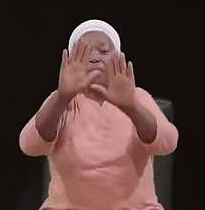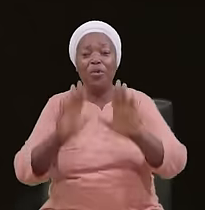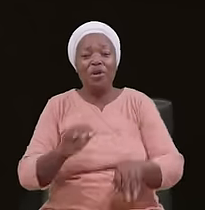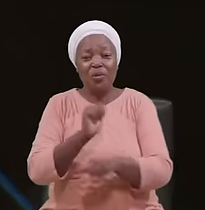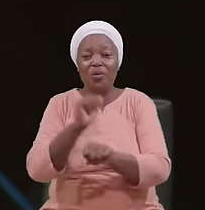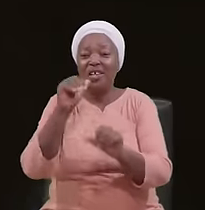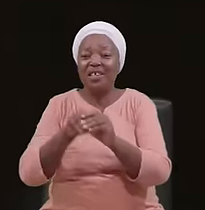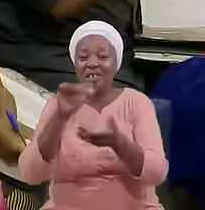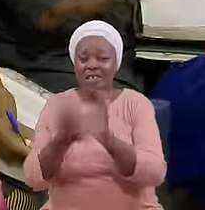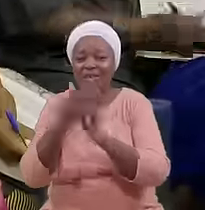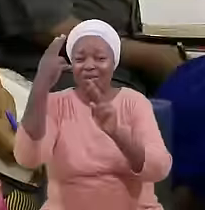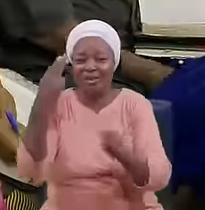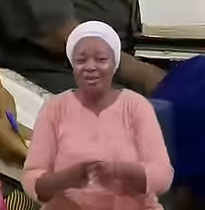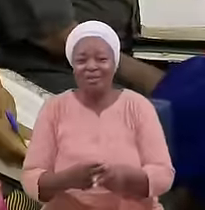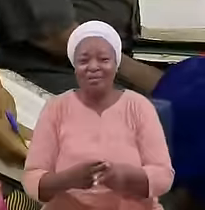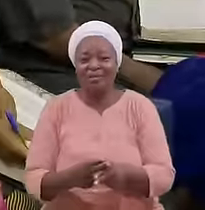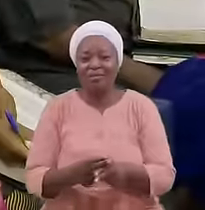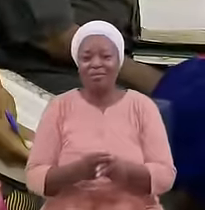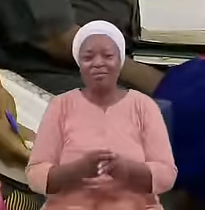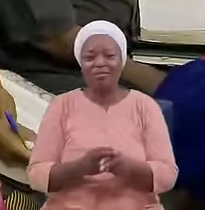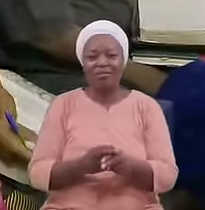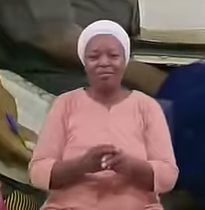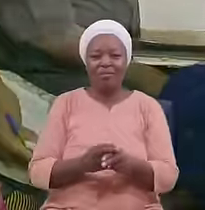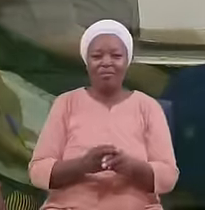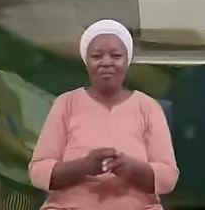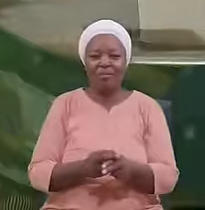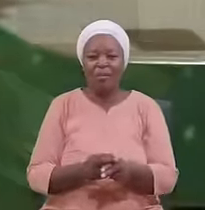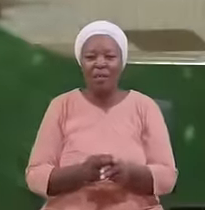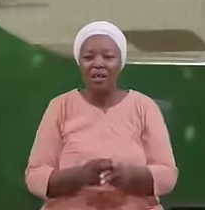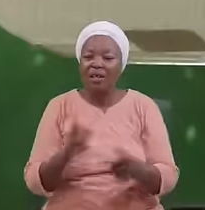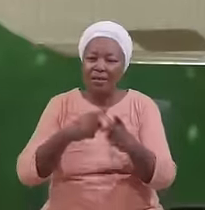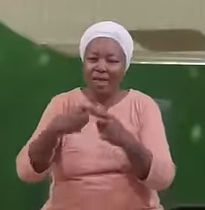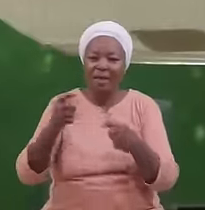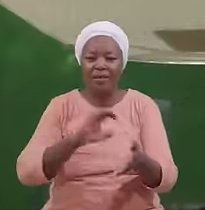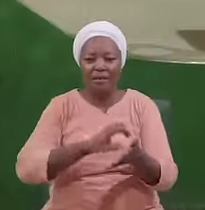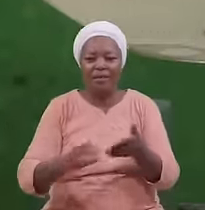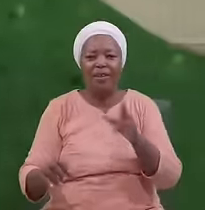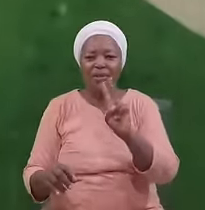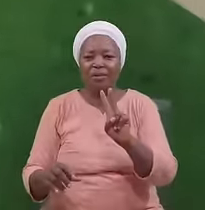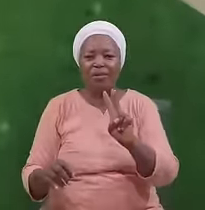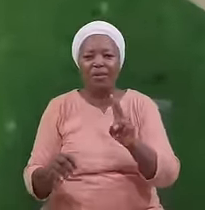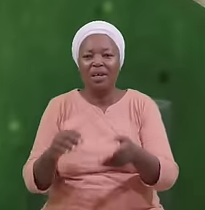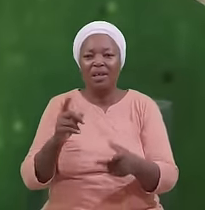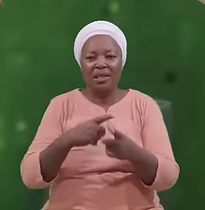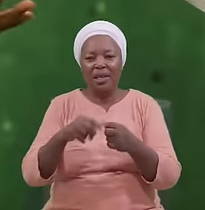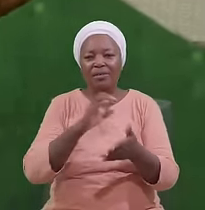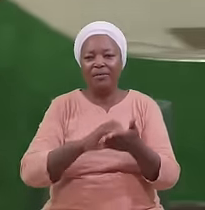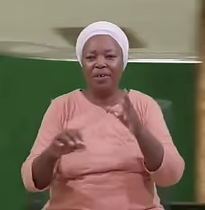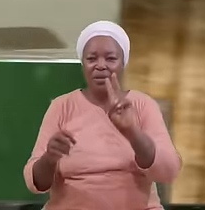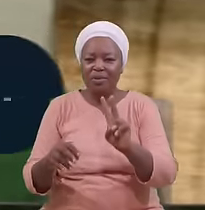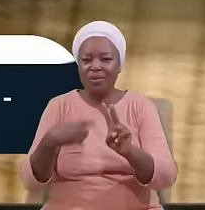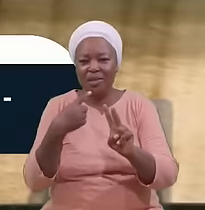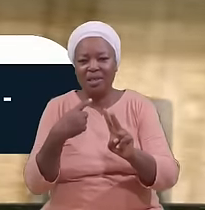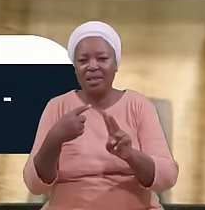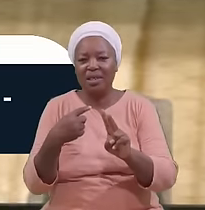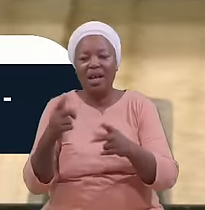in Jesus' name. Then in verse 2 says, then